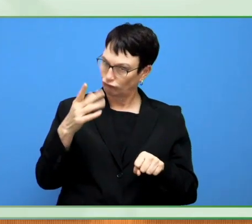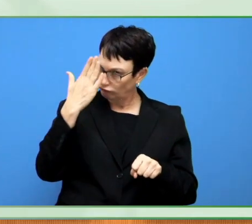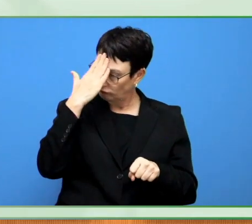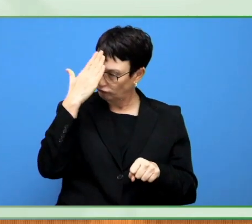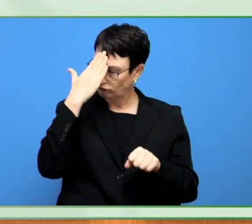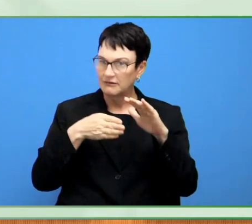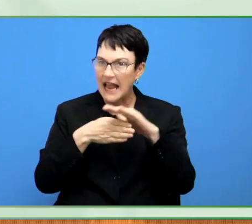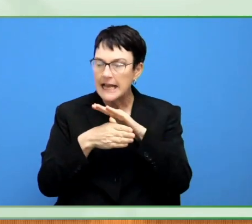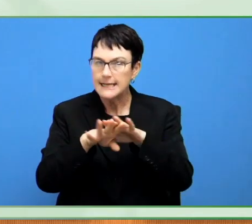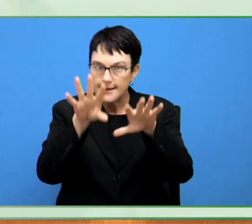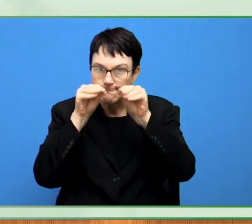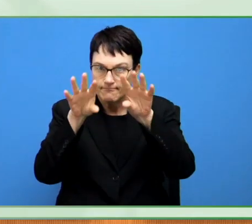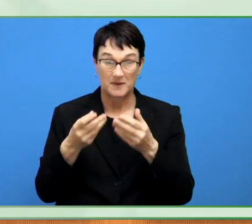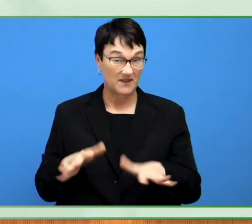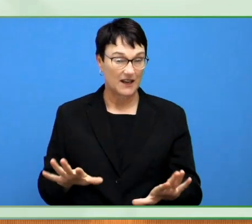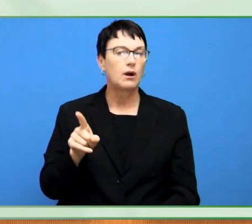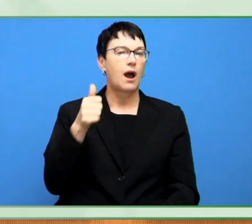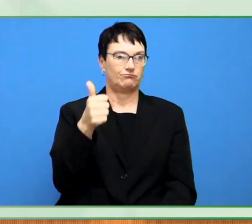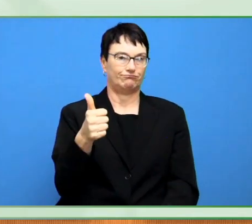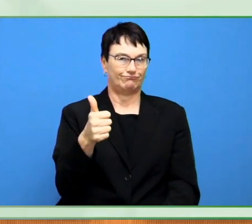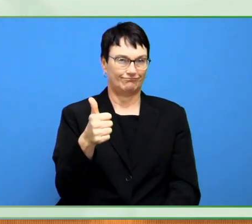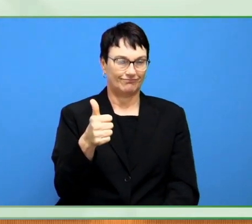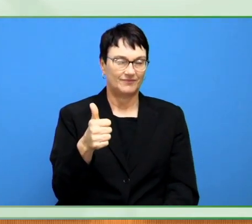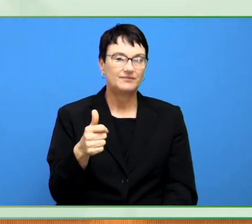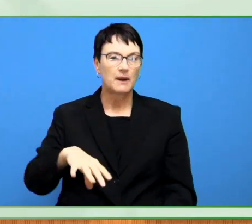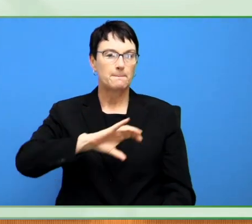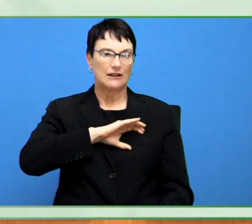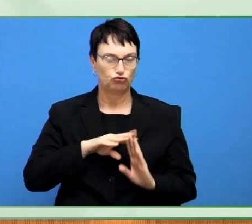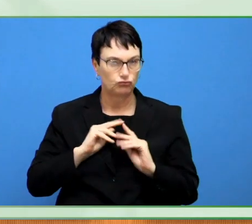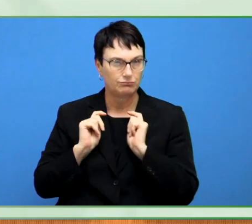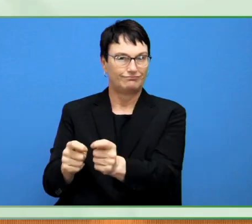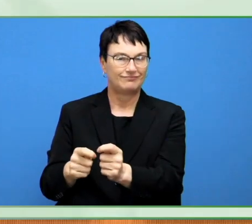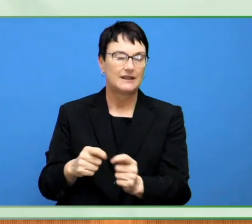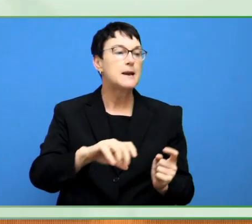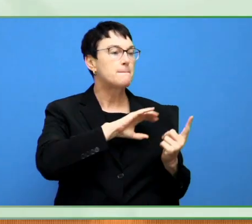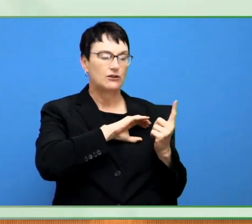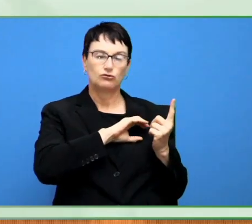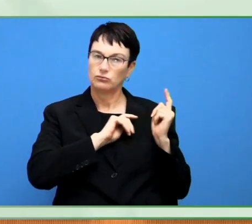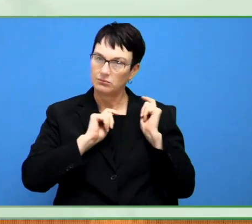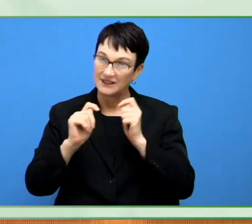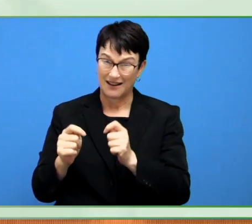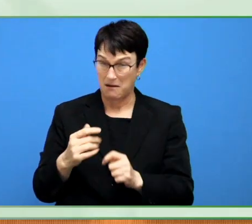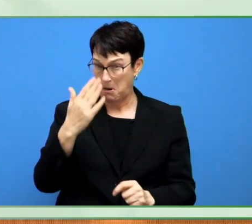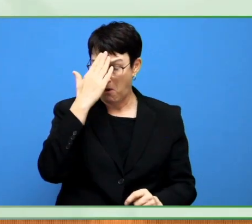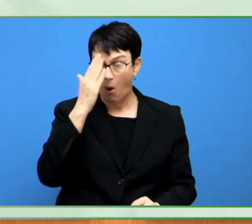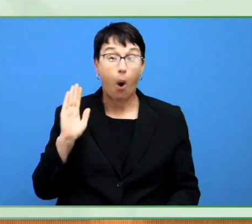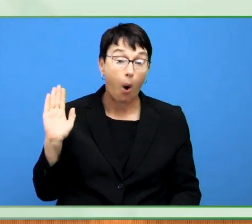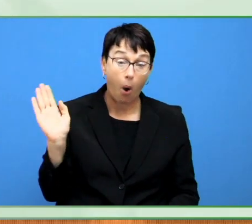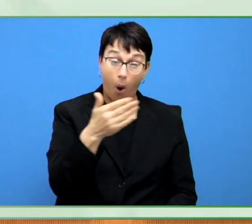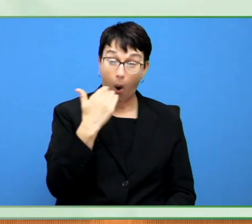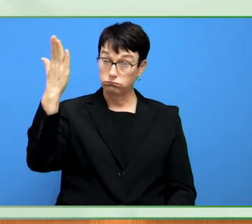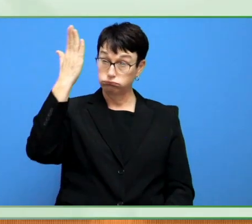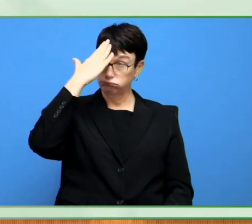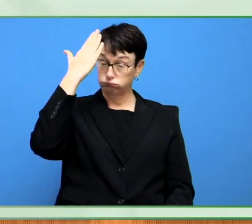doing role-based, because again, also we realize that not everyone is interested in knowing everything about accessibility.